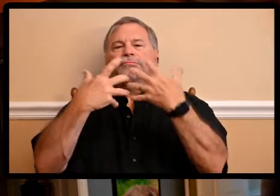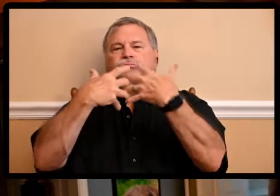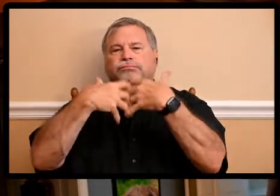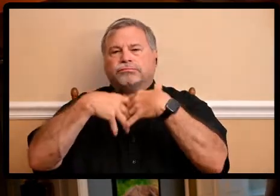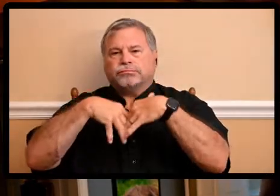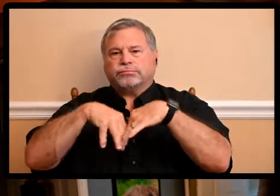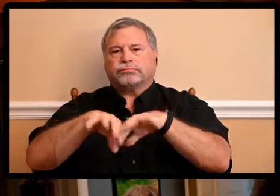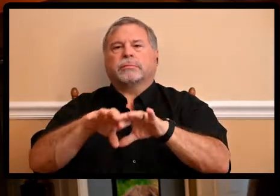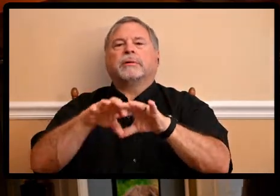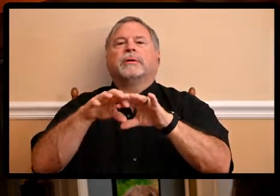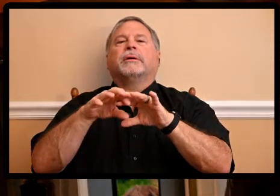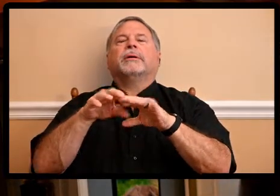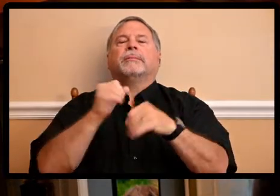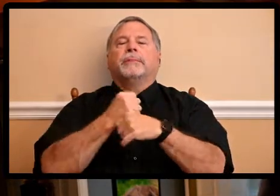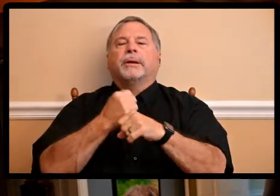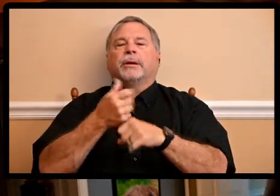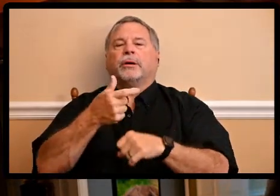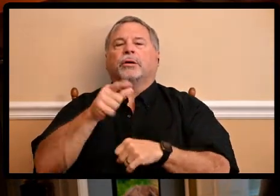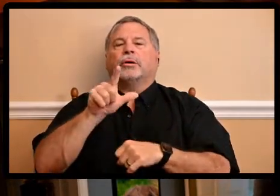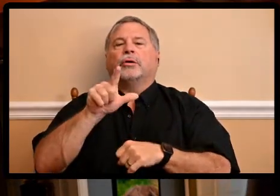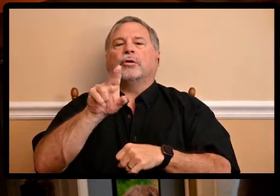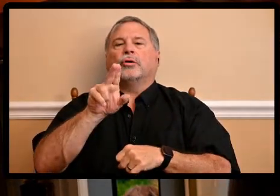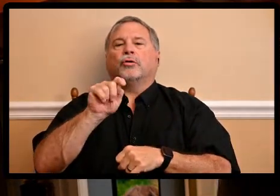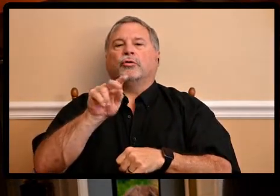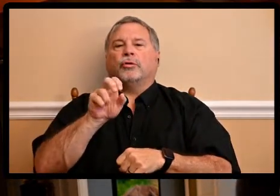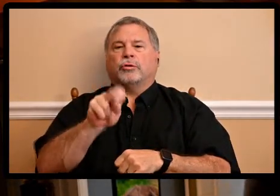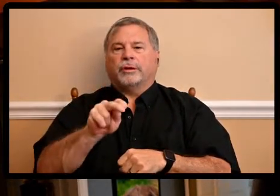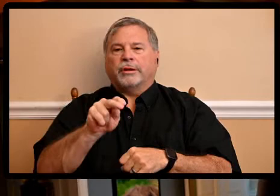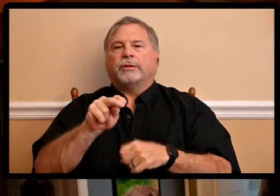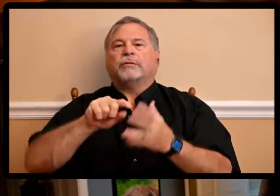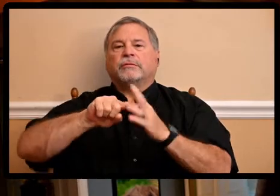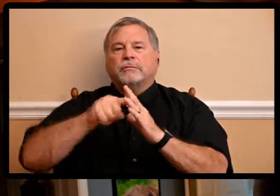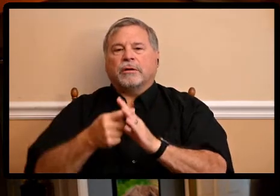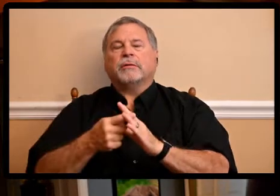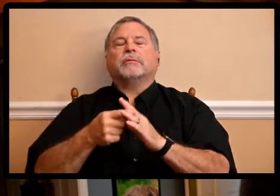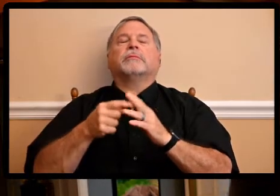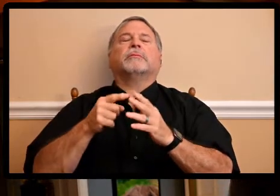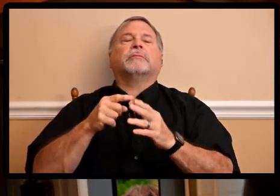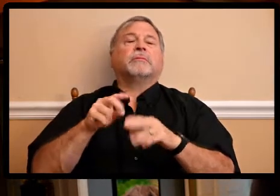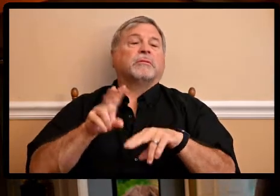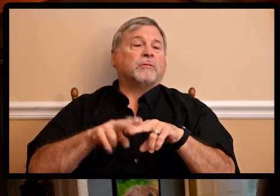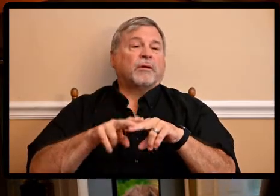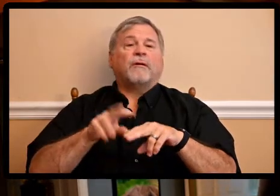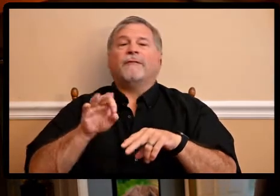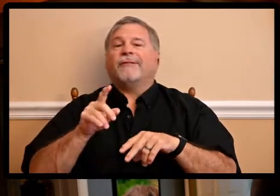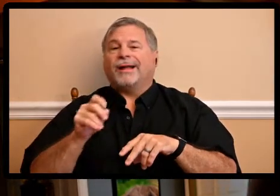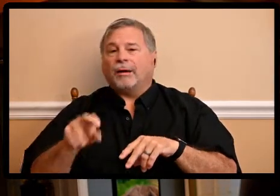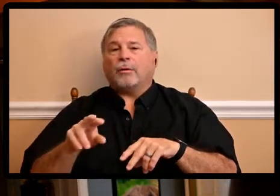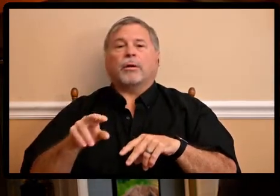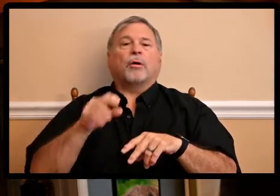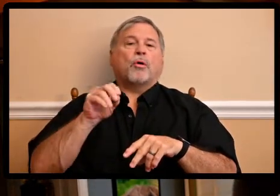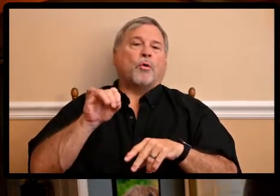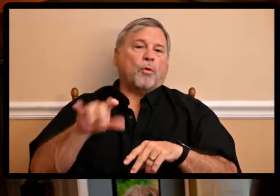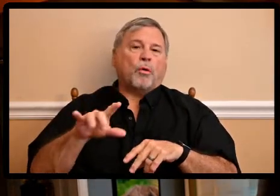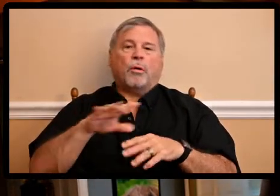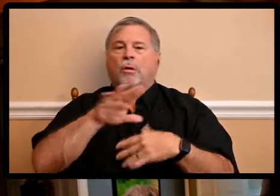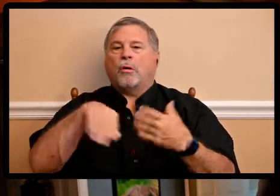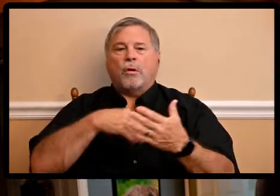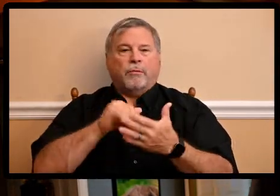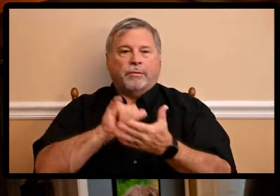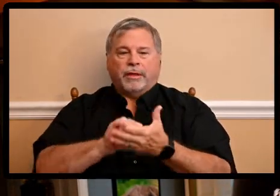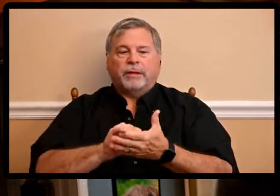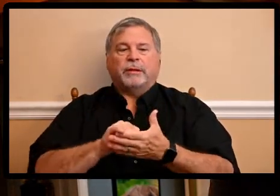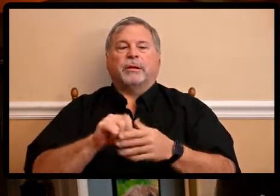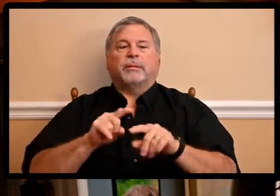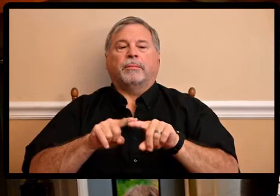also helping, again, to incorporate all of the ingredients together, the salt, the flour, the oils. But